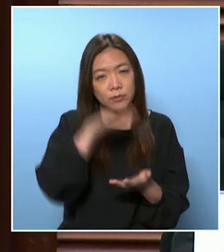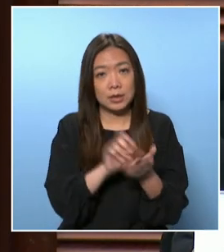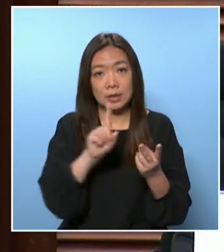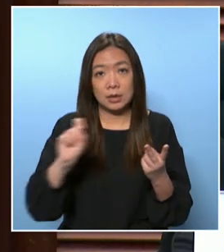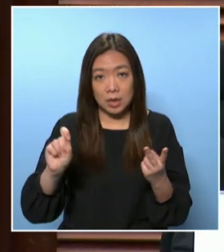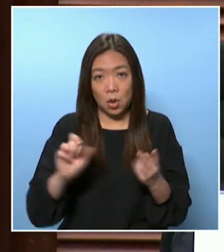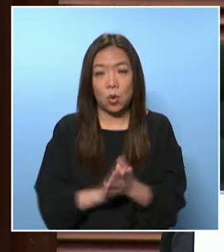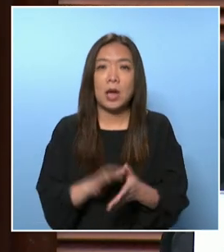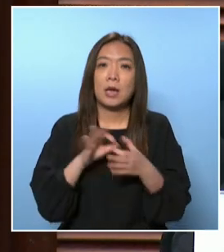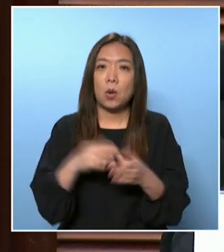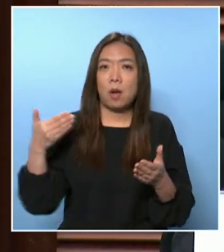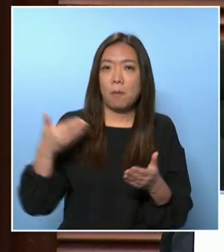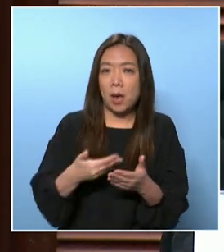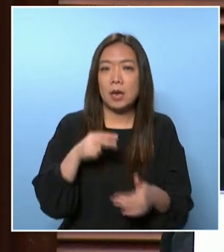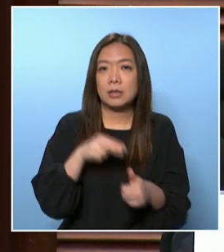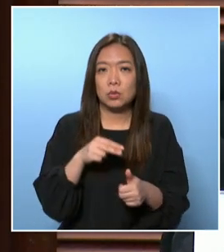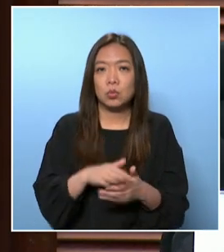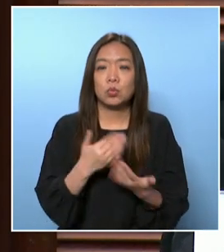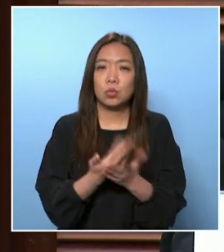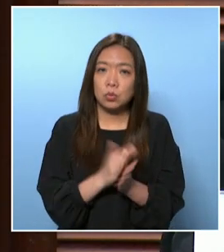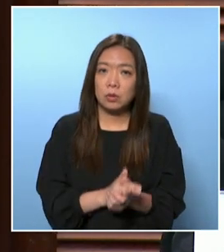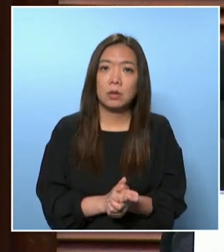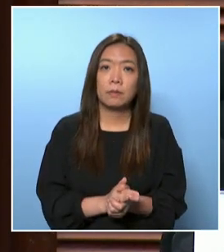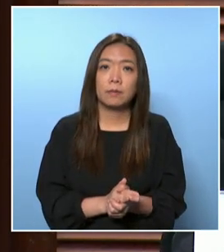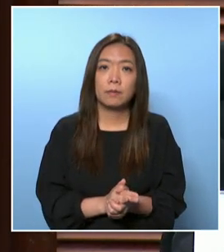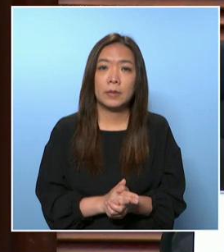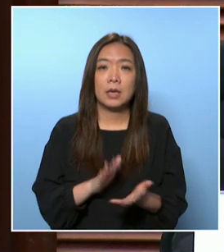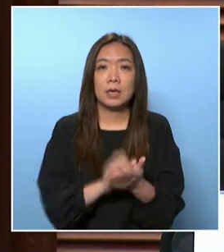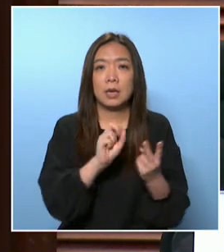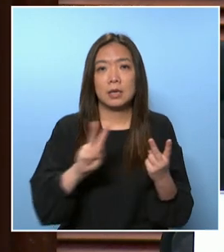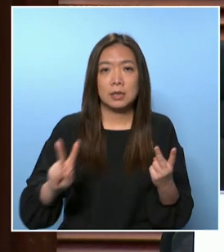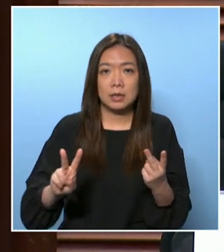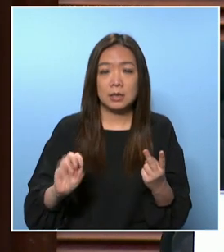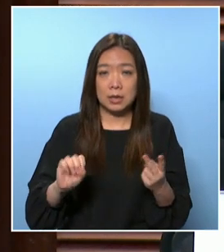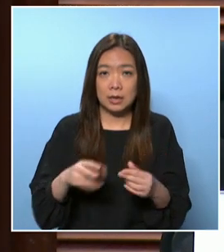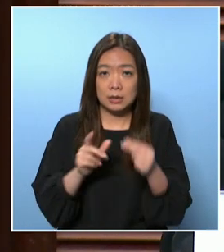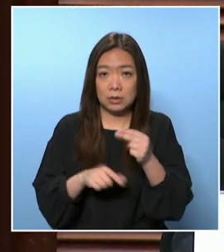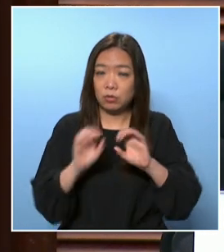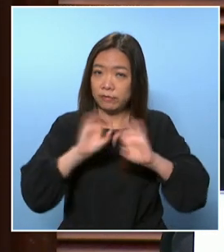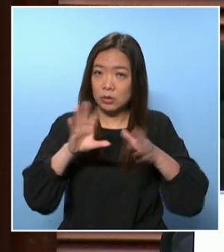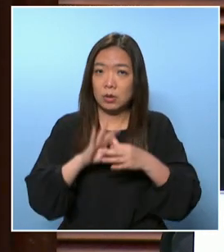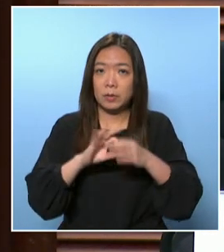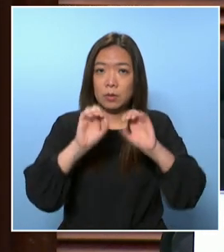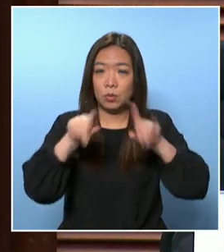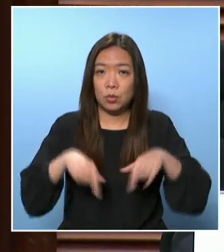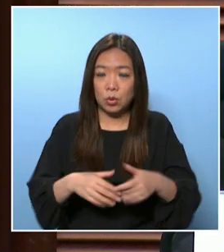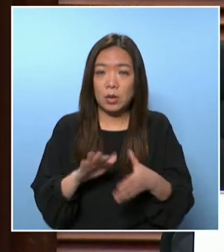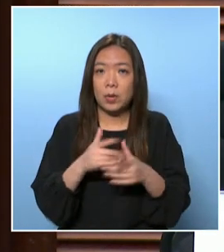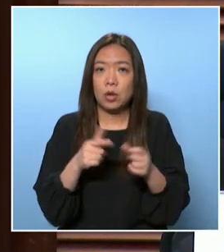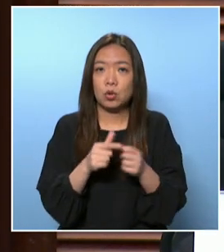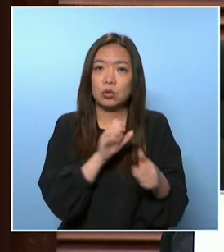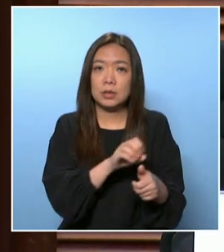Chairman, in light of LRC recommendation, the government conducted consultation in 2019, and in July 2020, we published